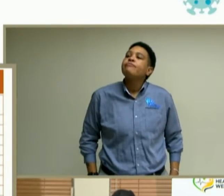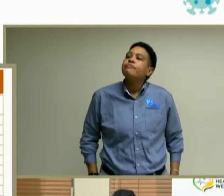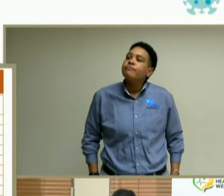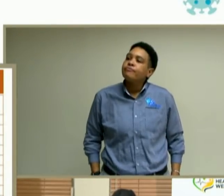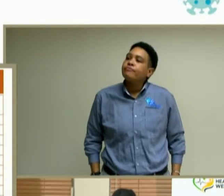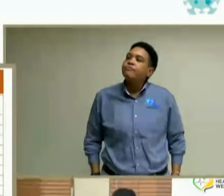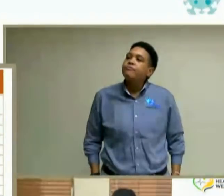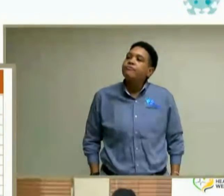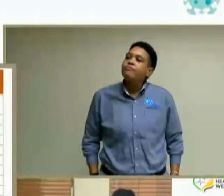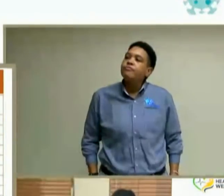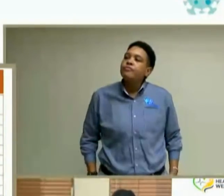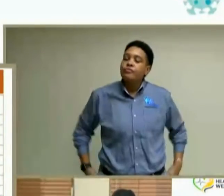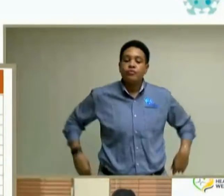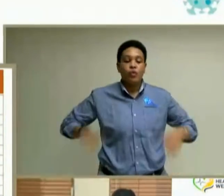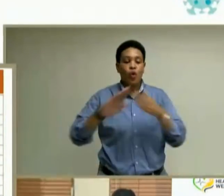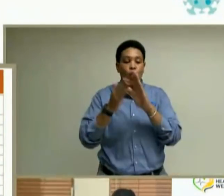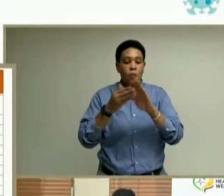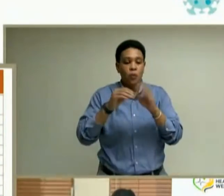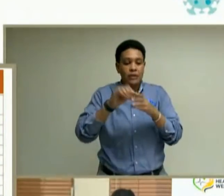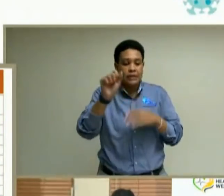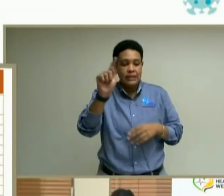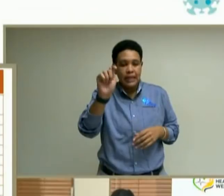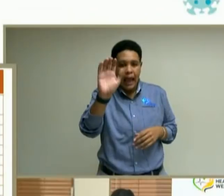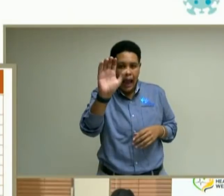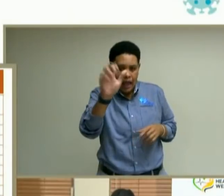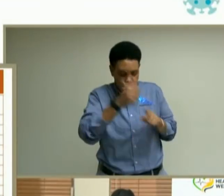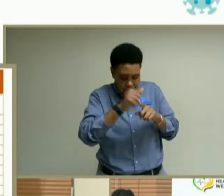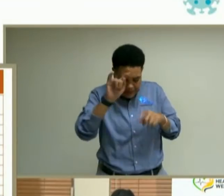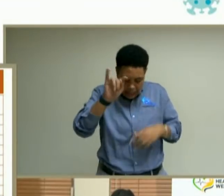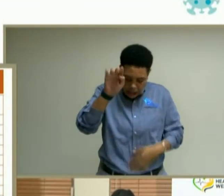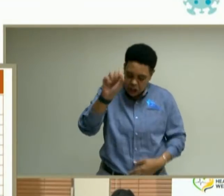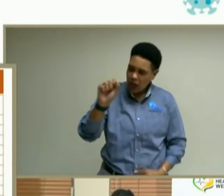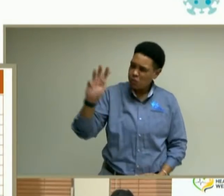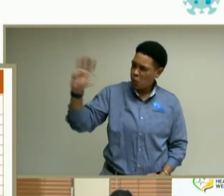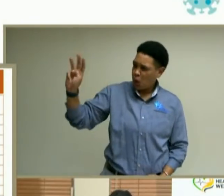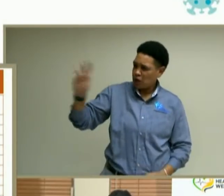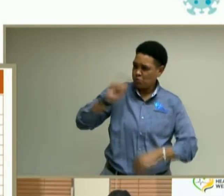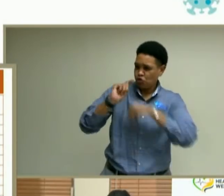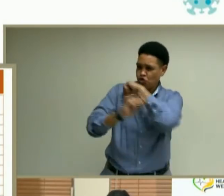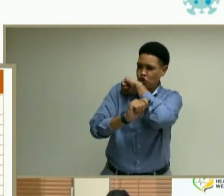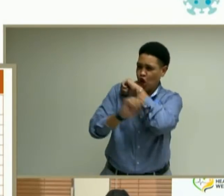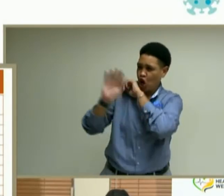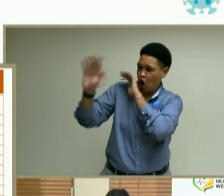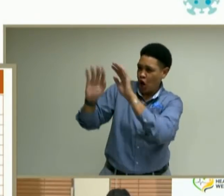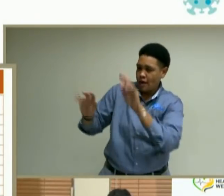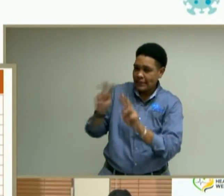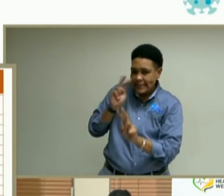communities in St. Catherine, St. James, Westmoreland, Trelawney,